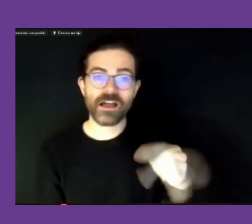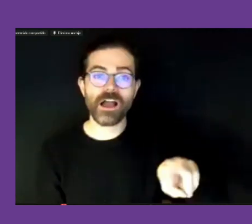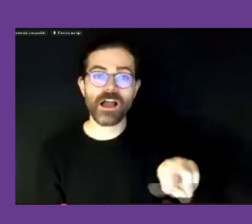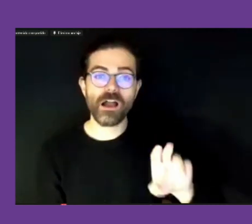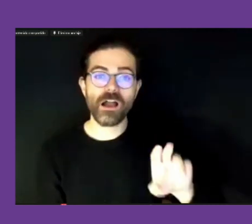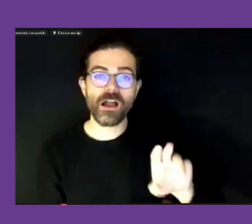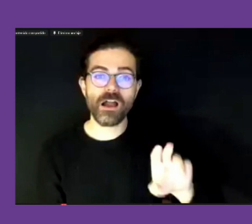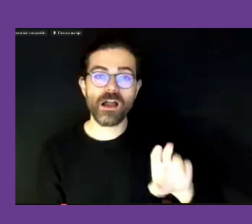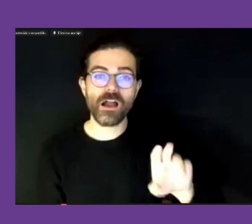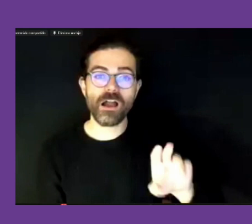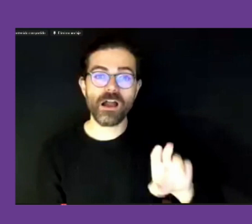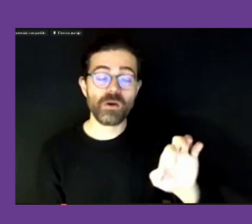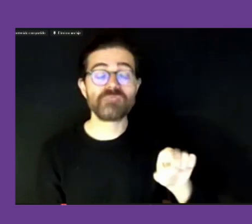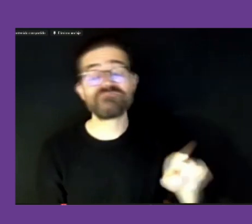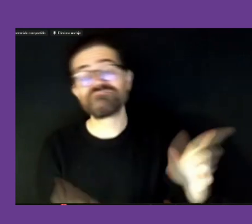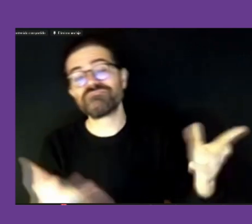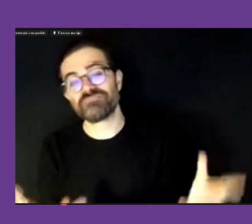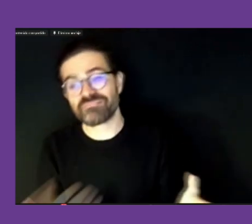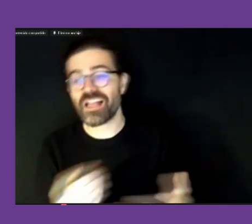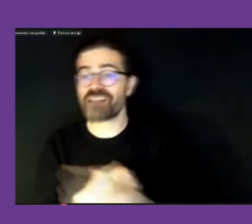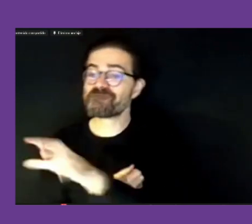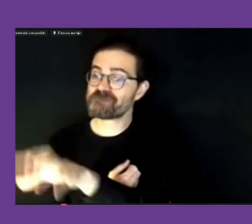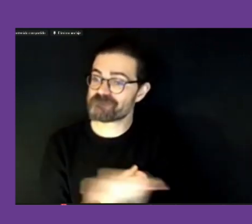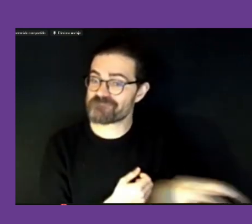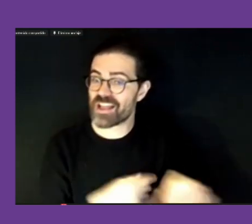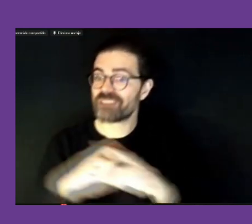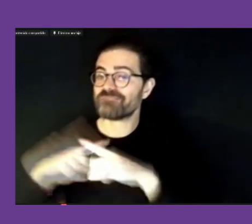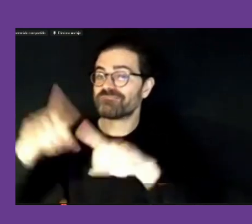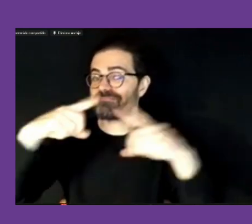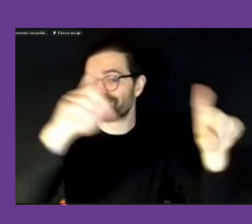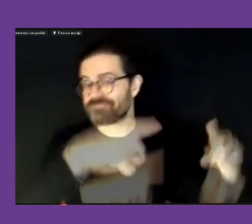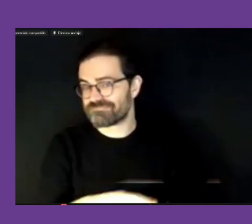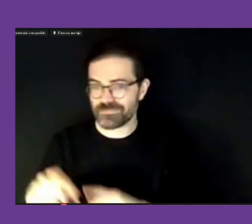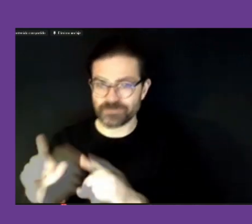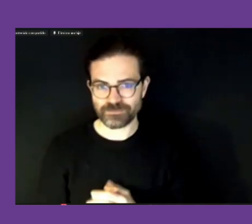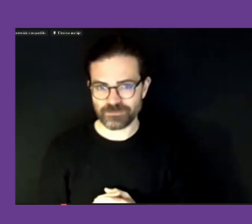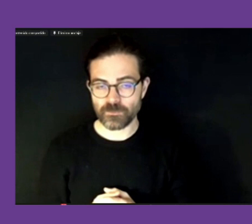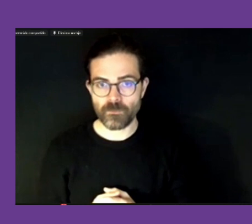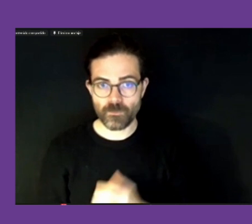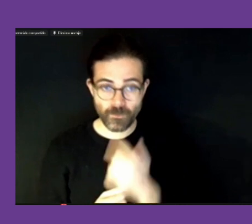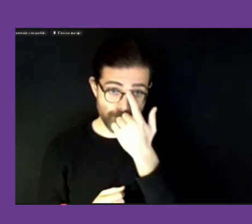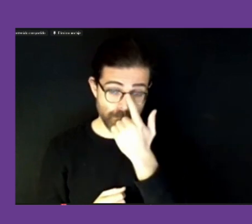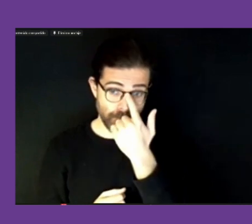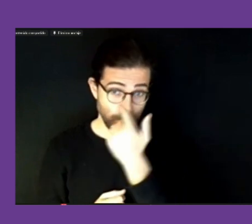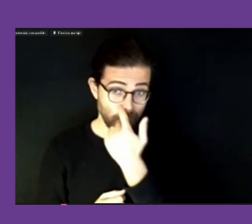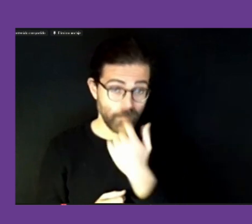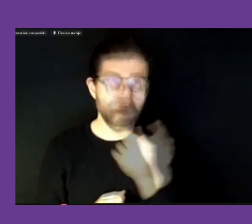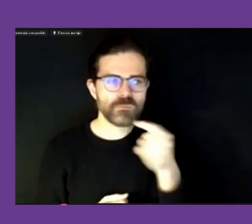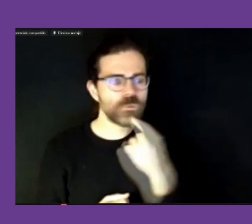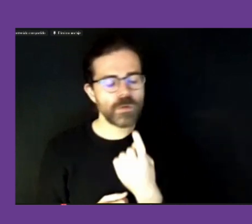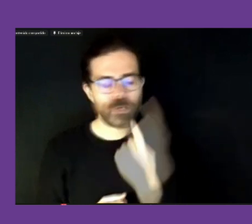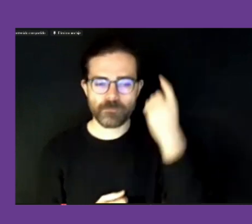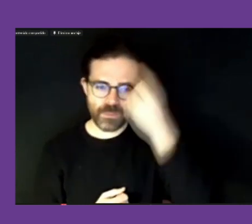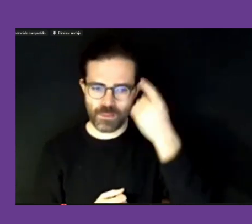some cases, adequate is not sufficient because you need to say, am I fulfilling this? Yes or no? And adequate